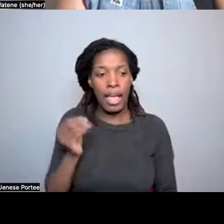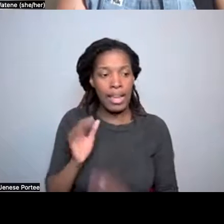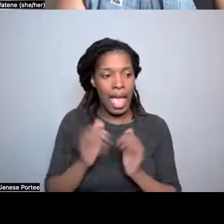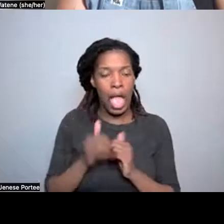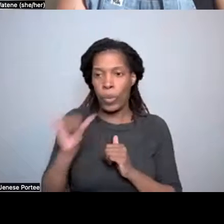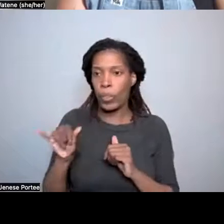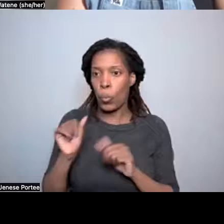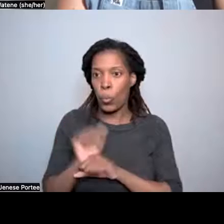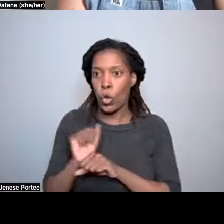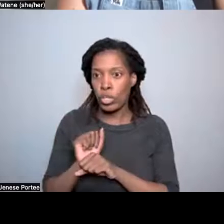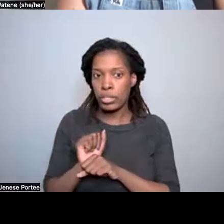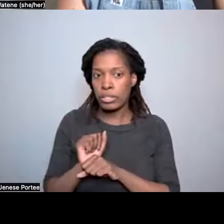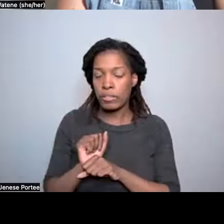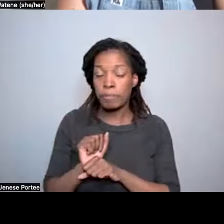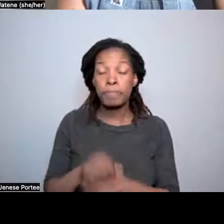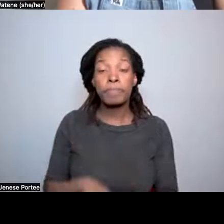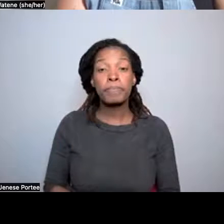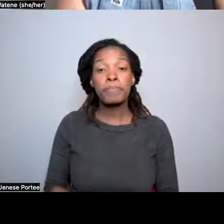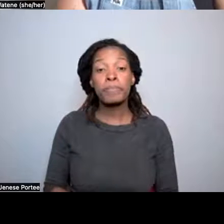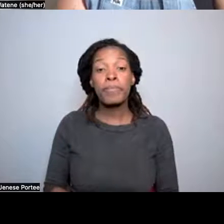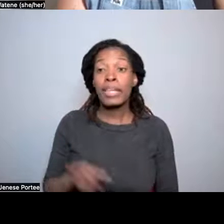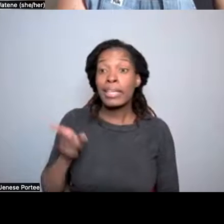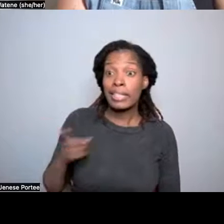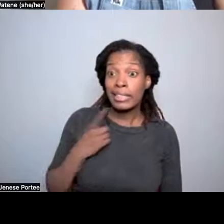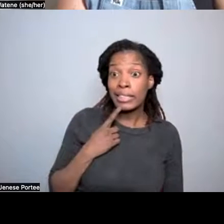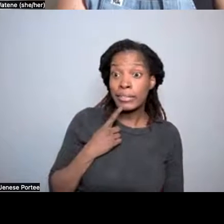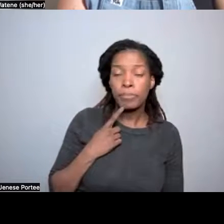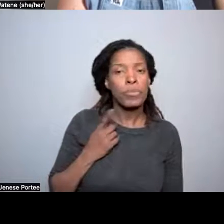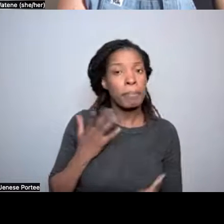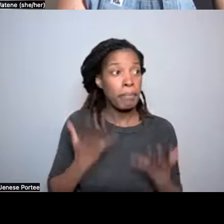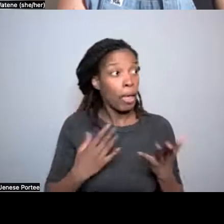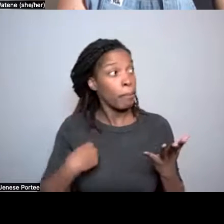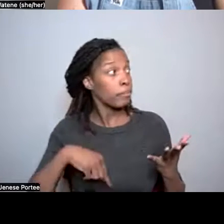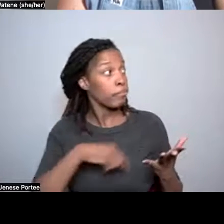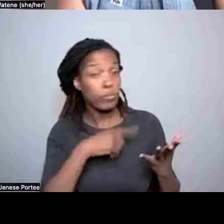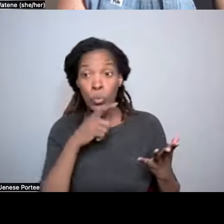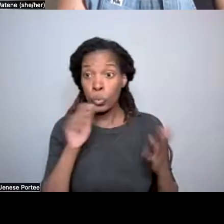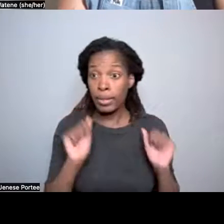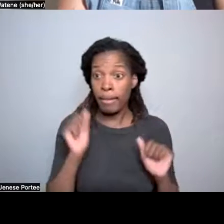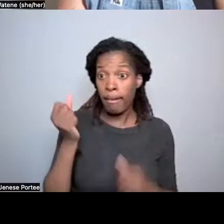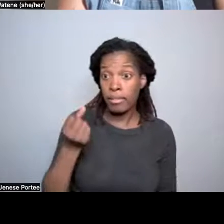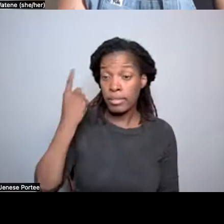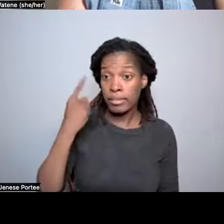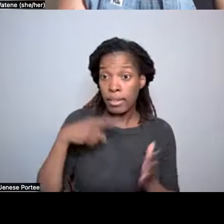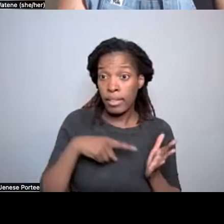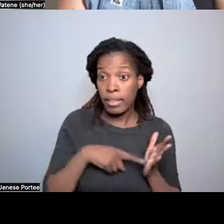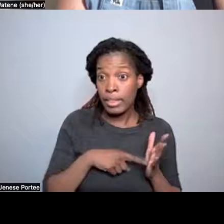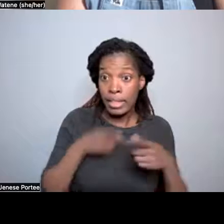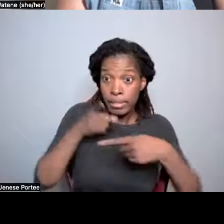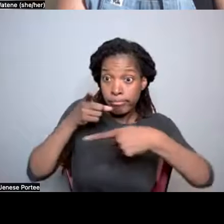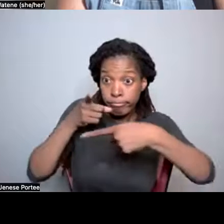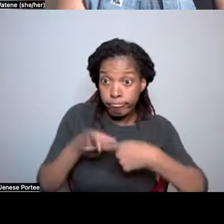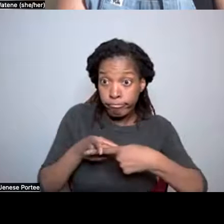works. He says, perhaps those of us who can understand this